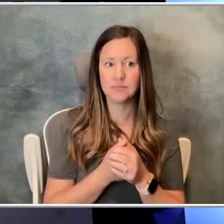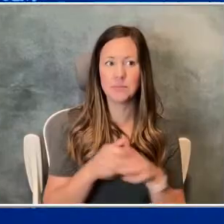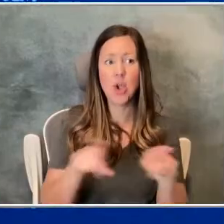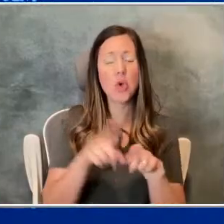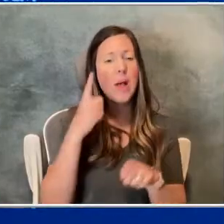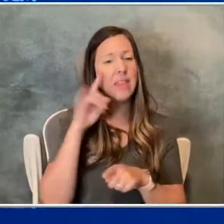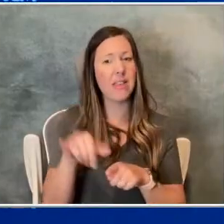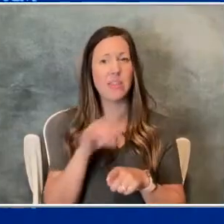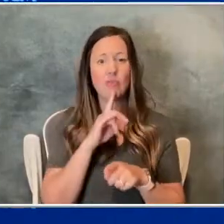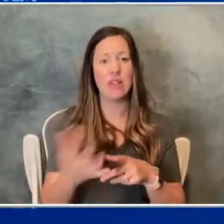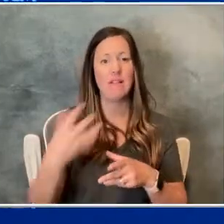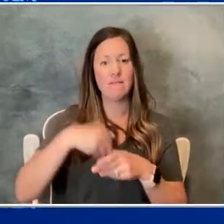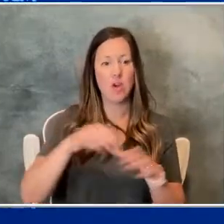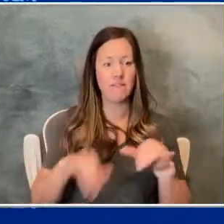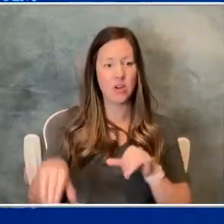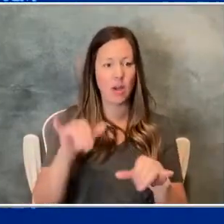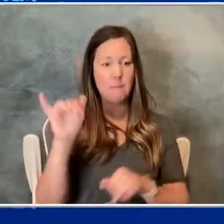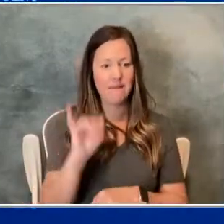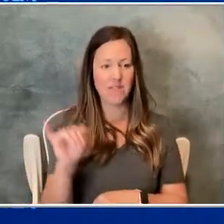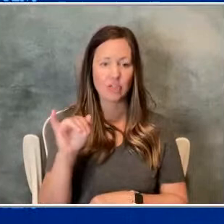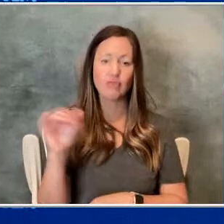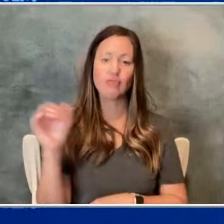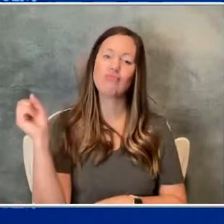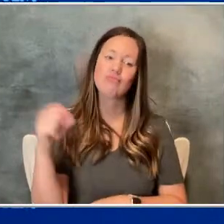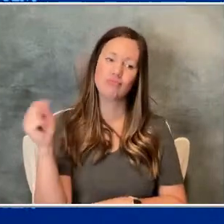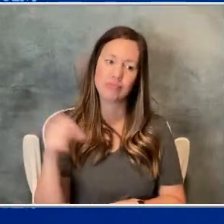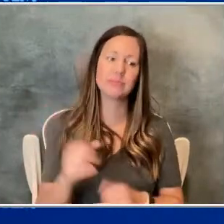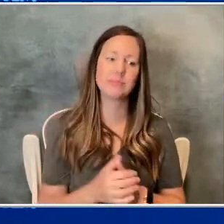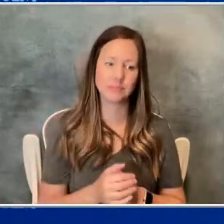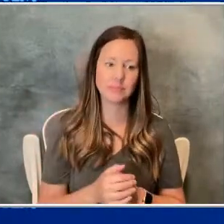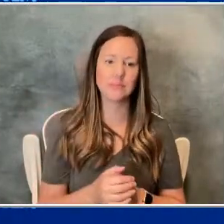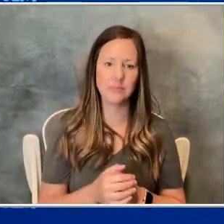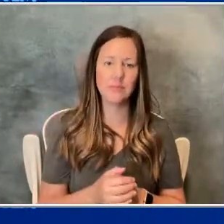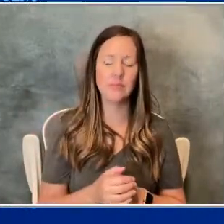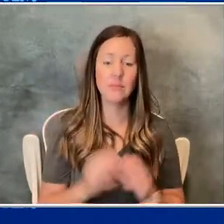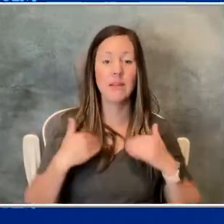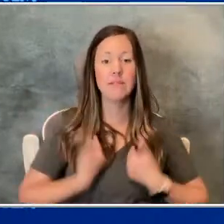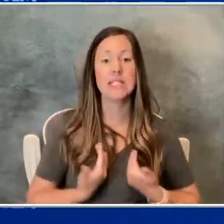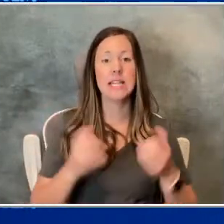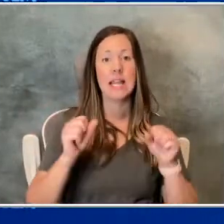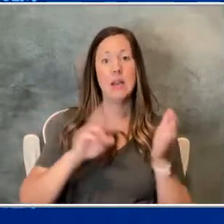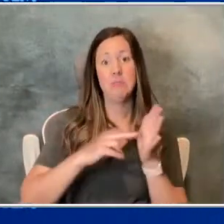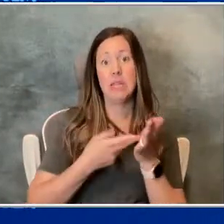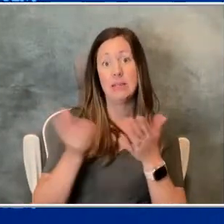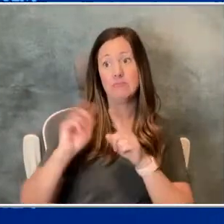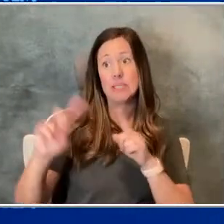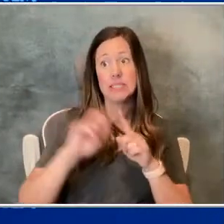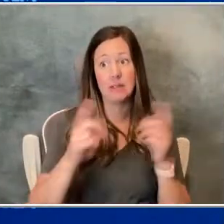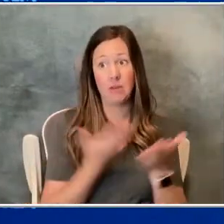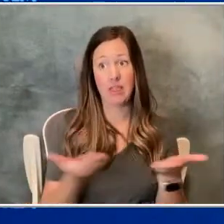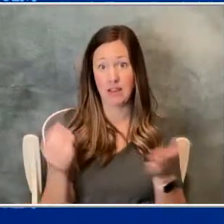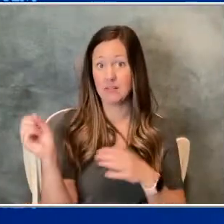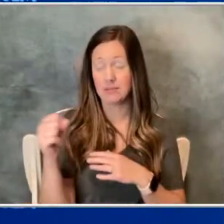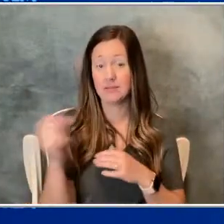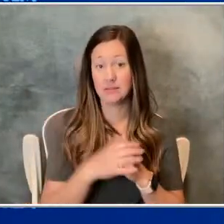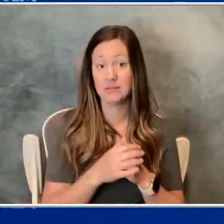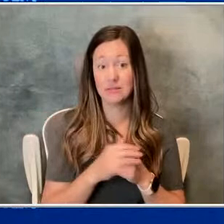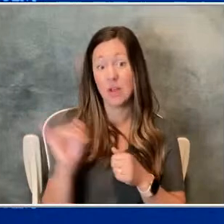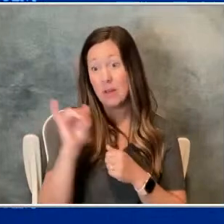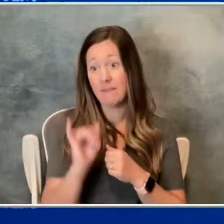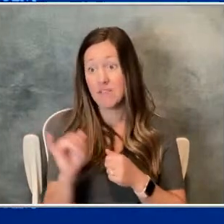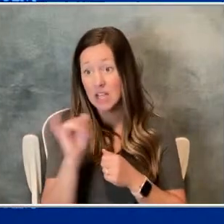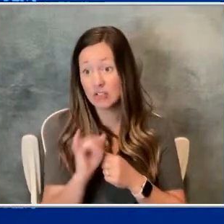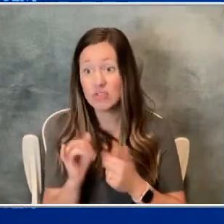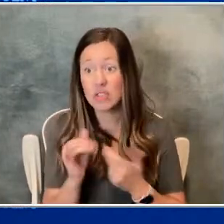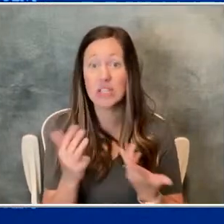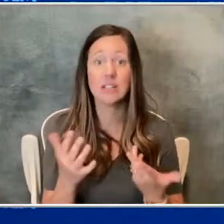absolutely. Again, fatigue can be a general symptom of different things. So infection is one of them, chronic